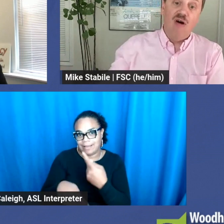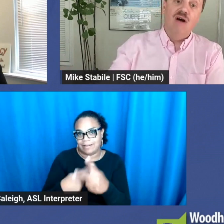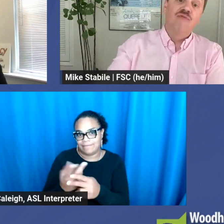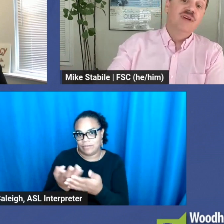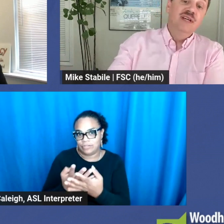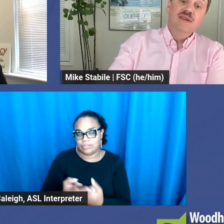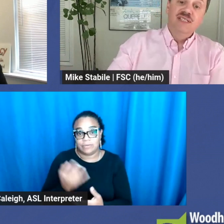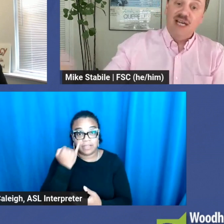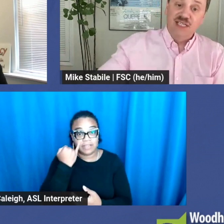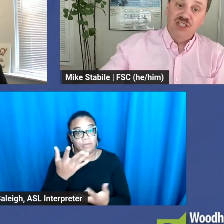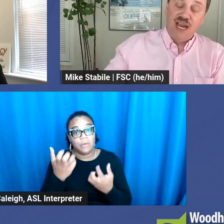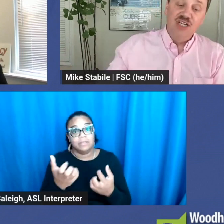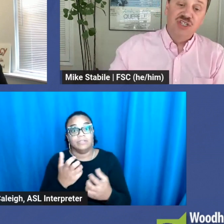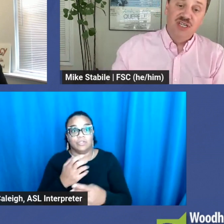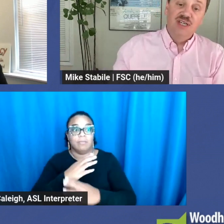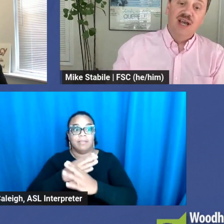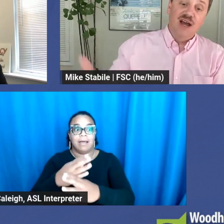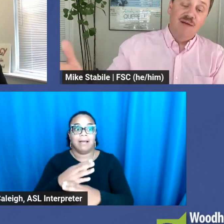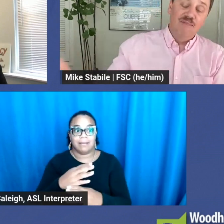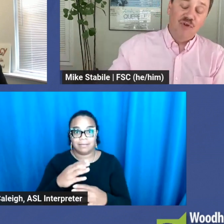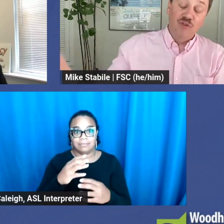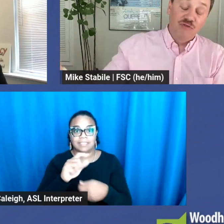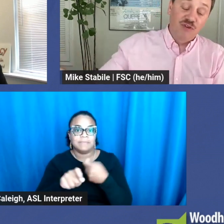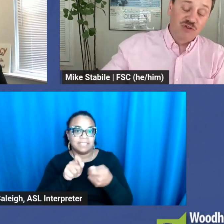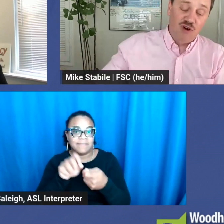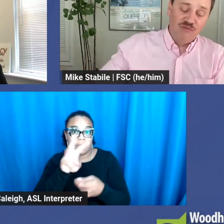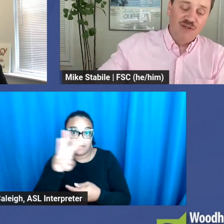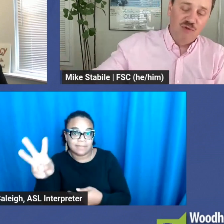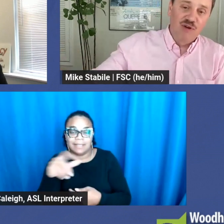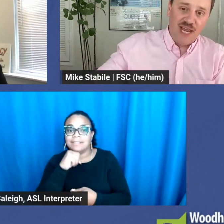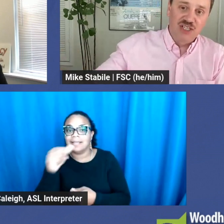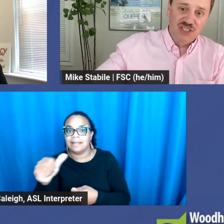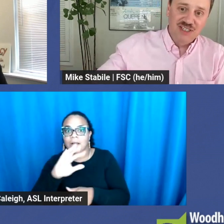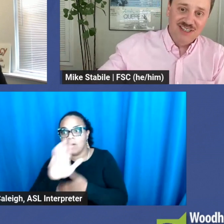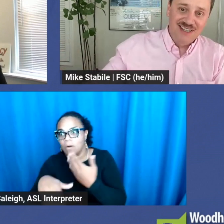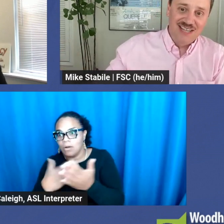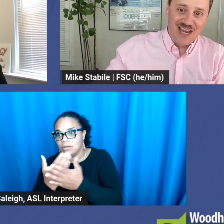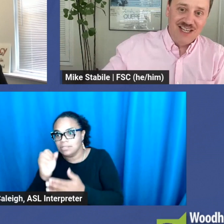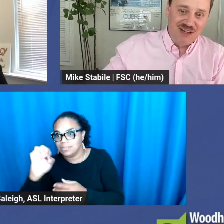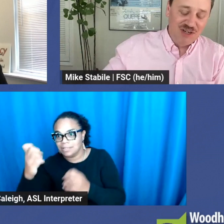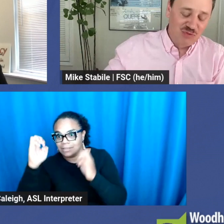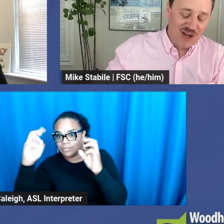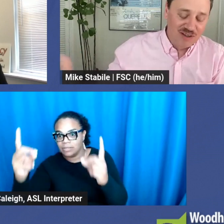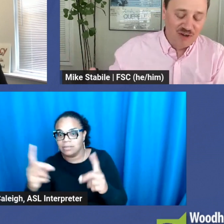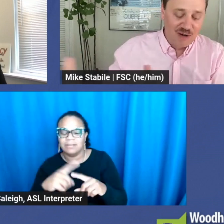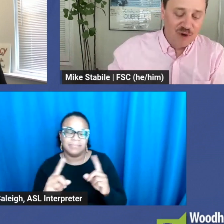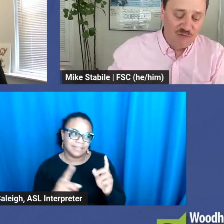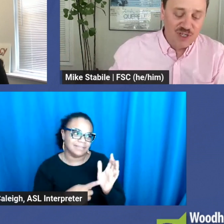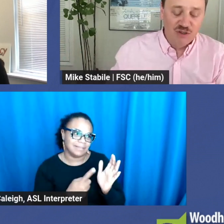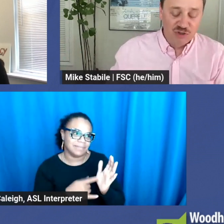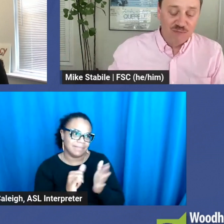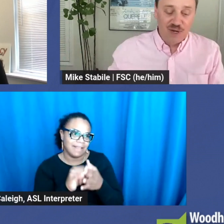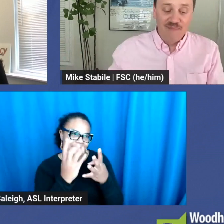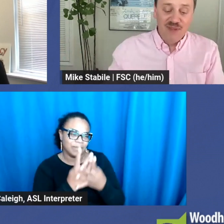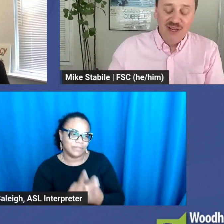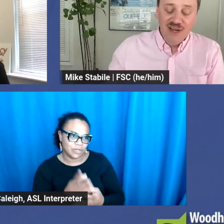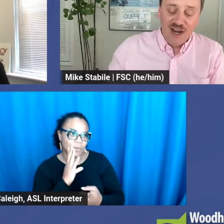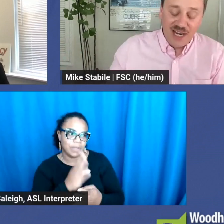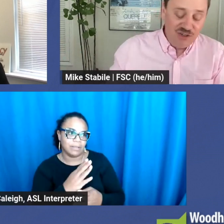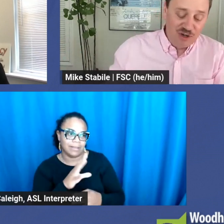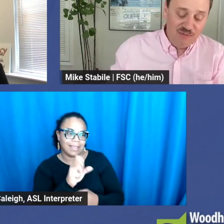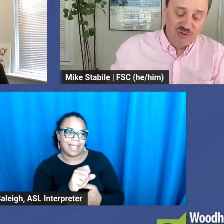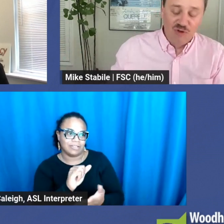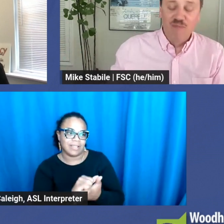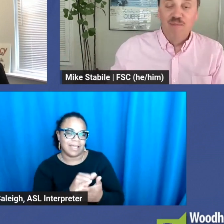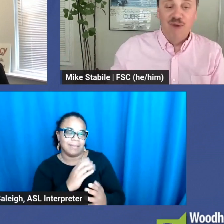block off sex education, although the filters often will catch that in there as well. They're not a perfect solution, but